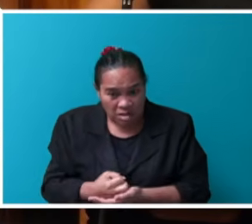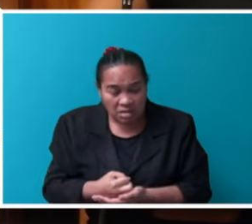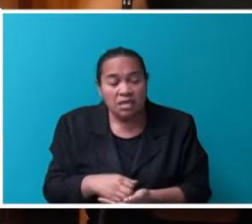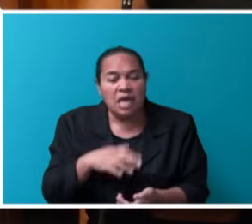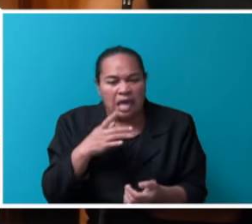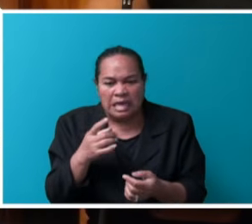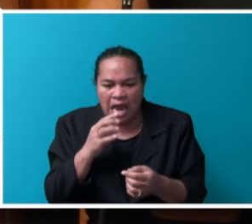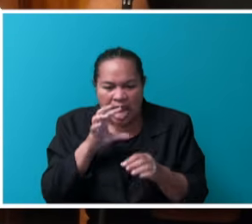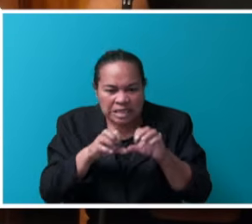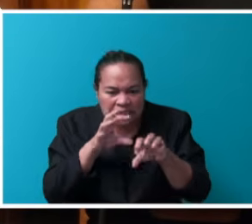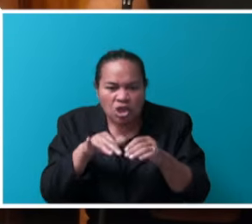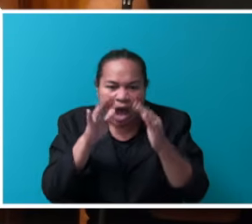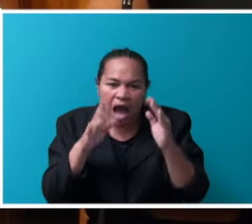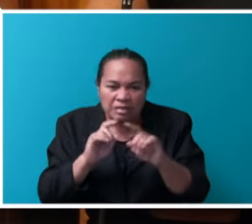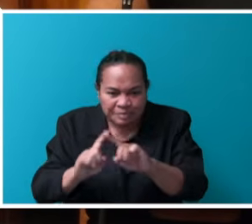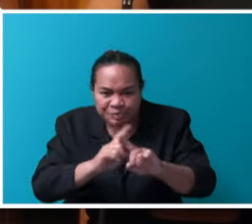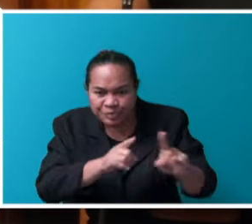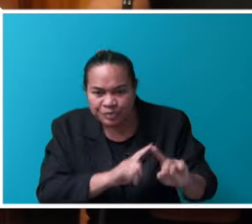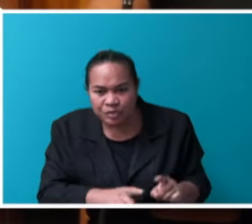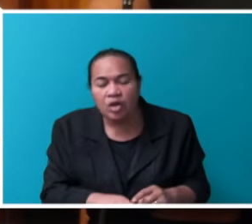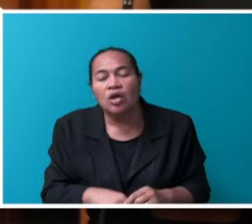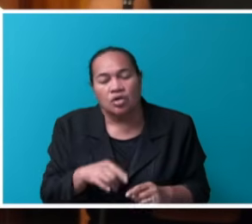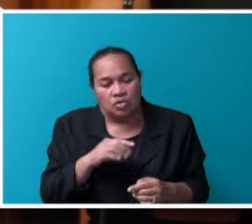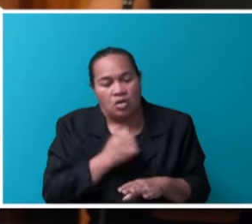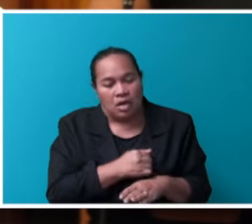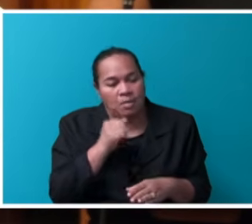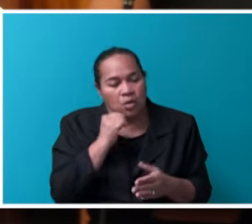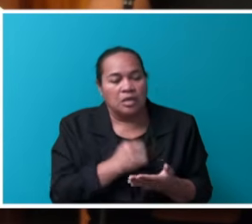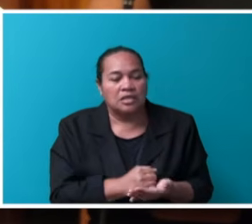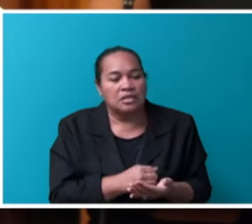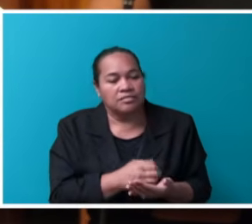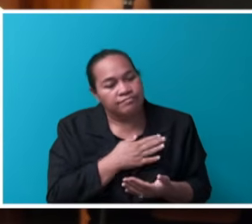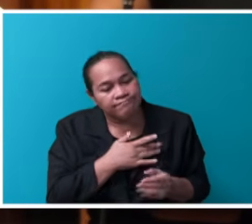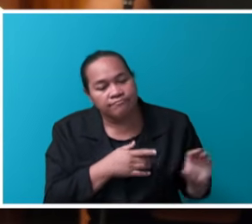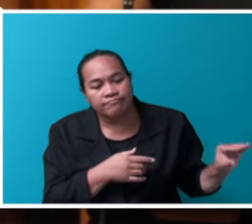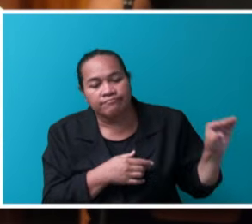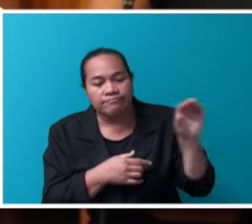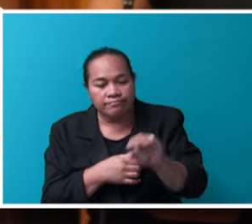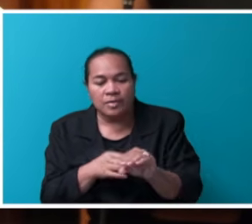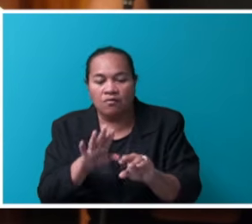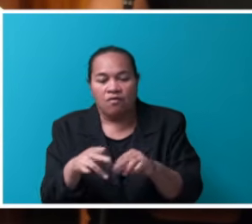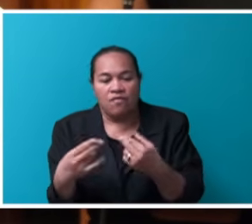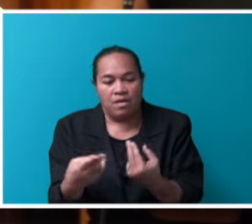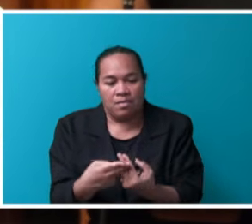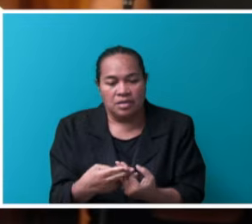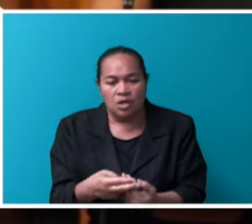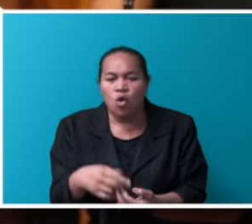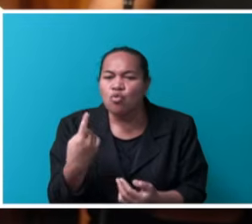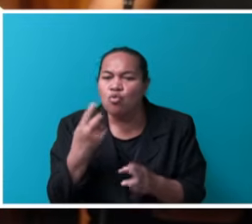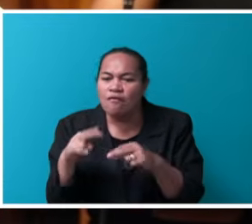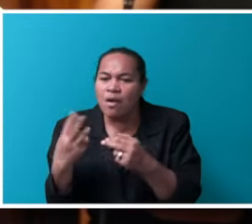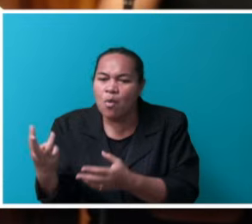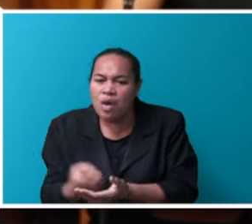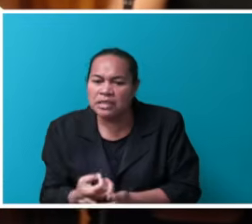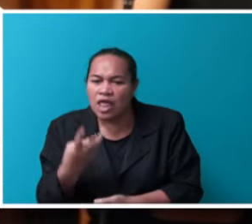termite construction subsidy of $5,000 provided to families earning less than 30,000 and 2,000